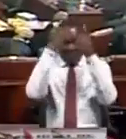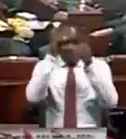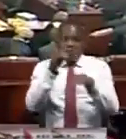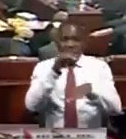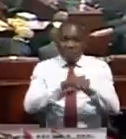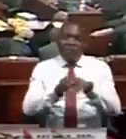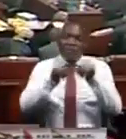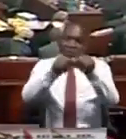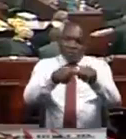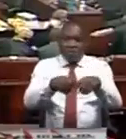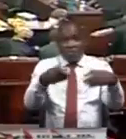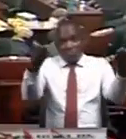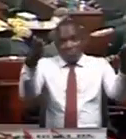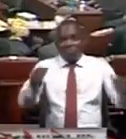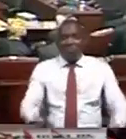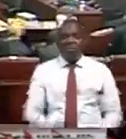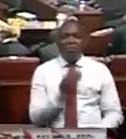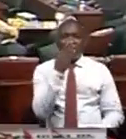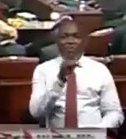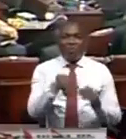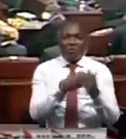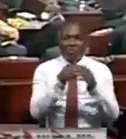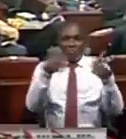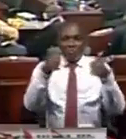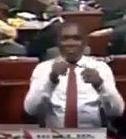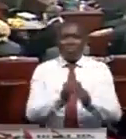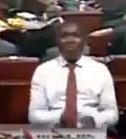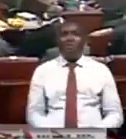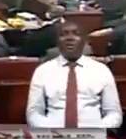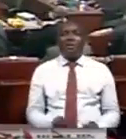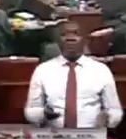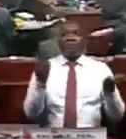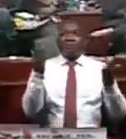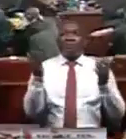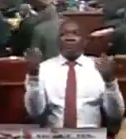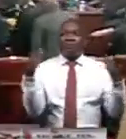and proceed accordingly. Thank you very much. Please, you will rise for the day.